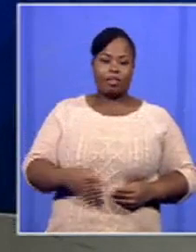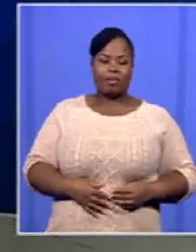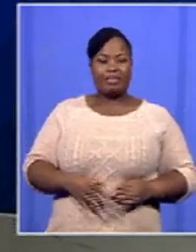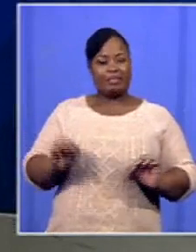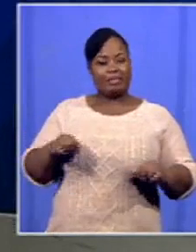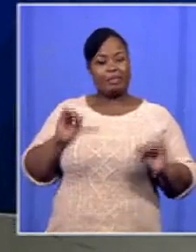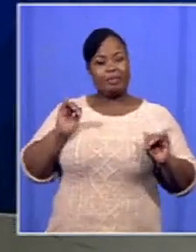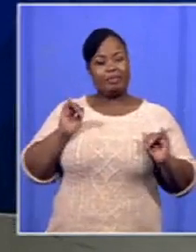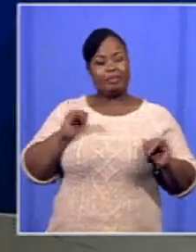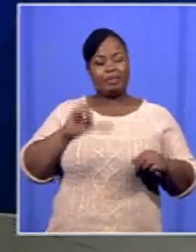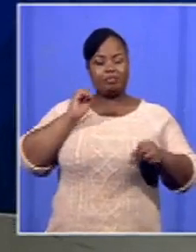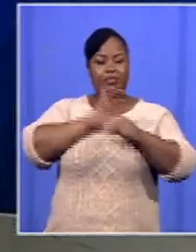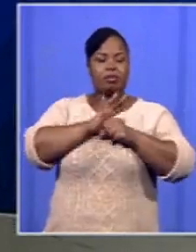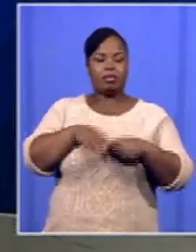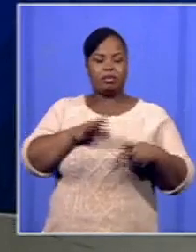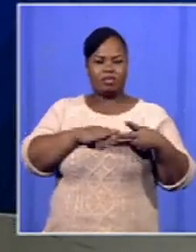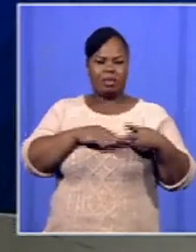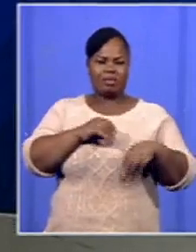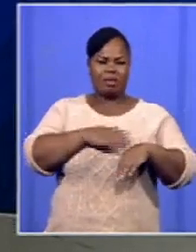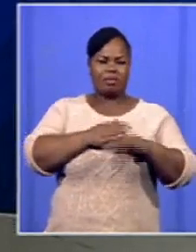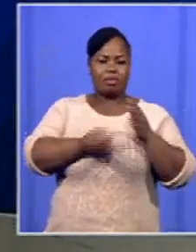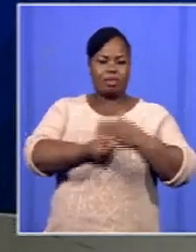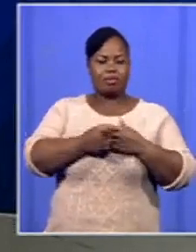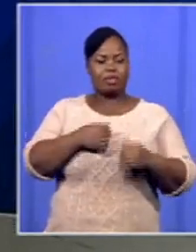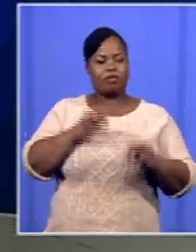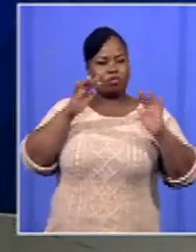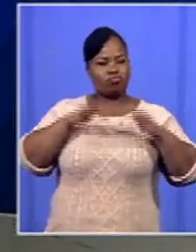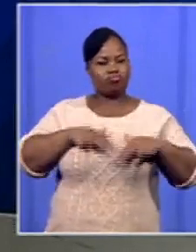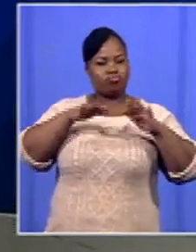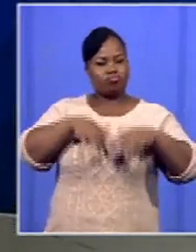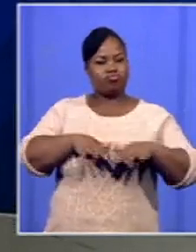recent flooding, a second bout of that shortly after the first